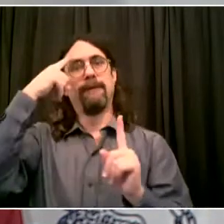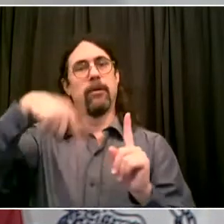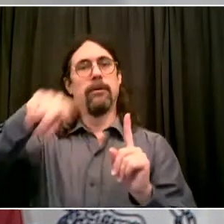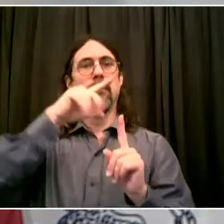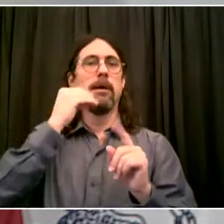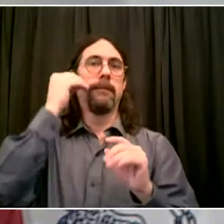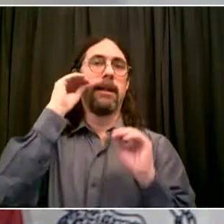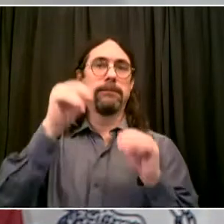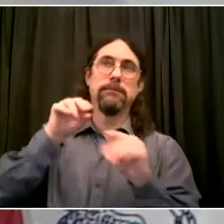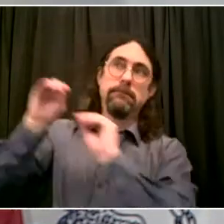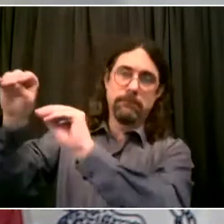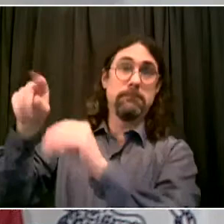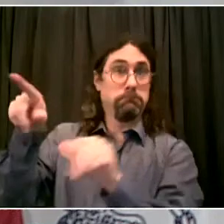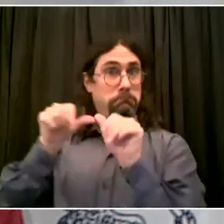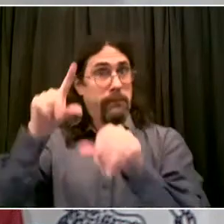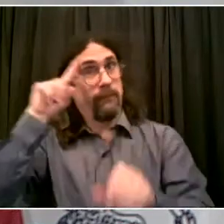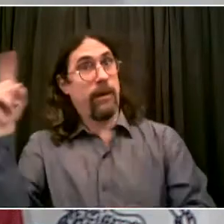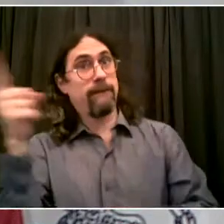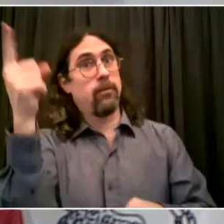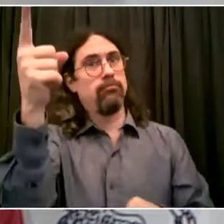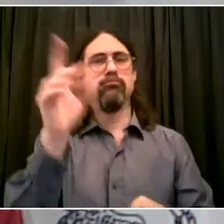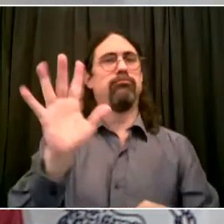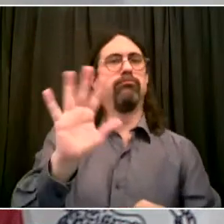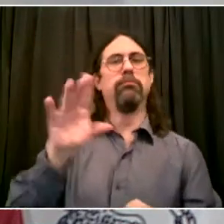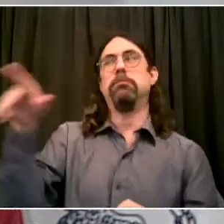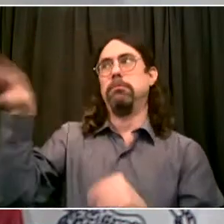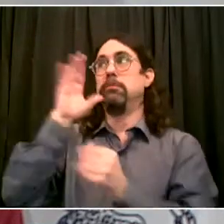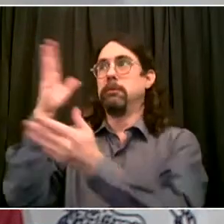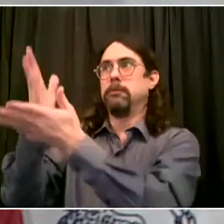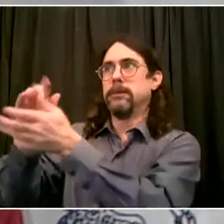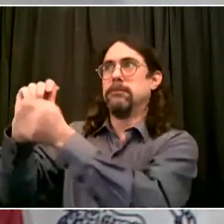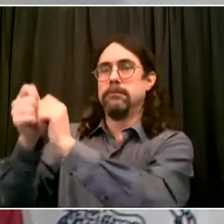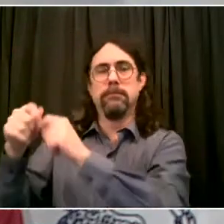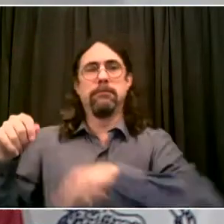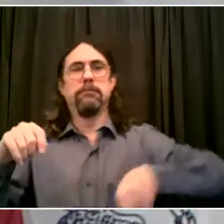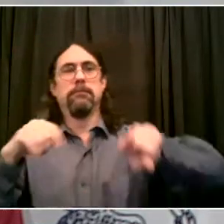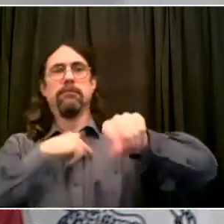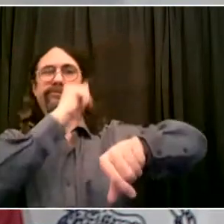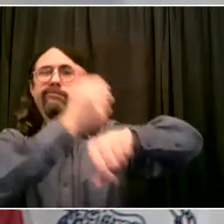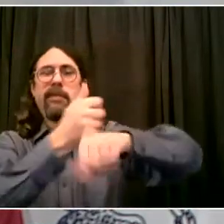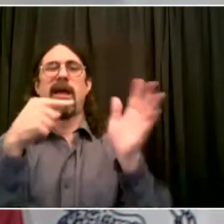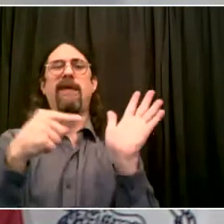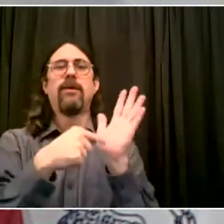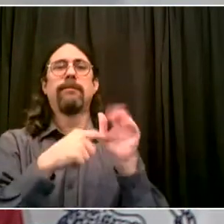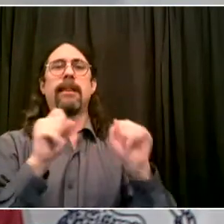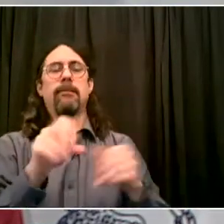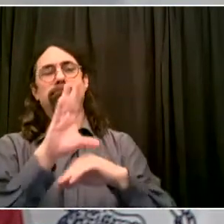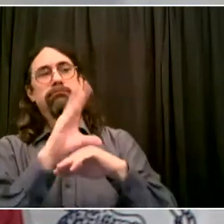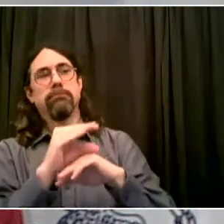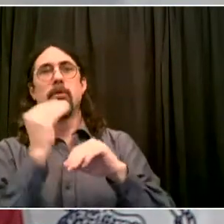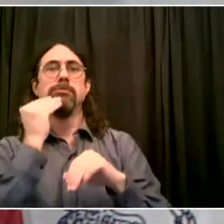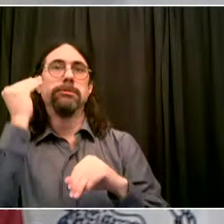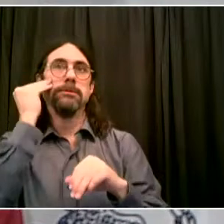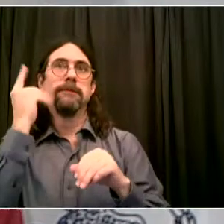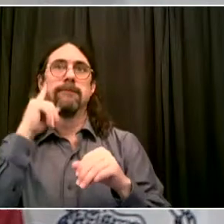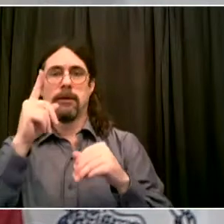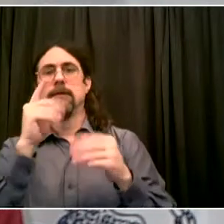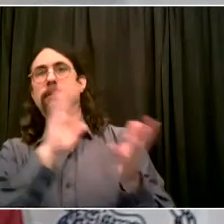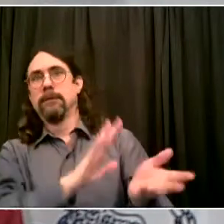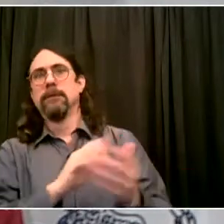use hotels where we're paying by the night. We want purpose-built shelters. That's the plan I put forward 3 years ago and that we're acting